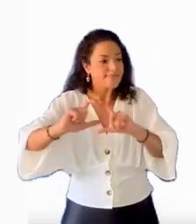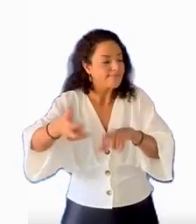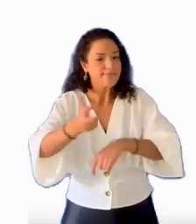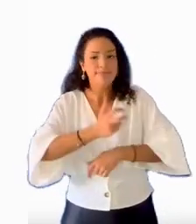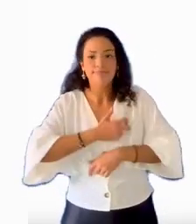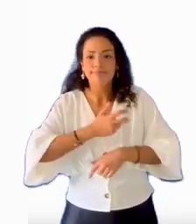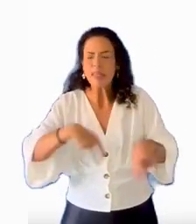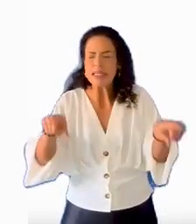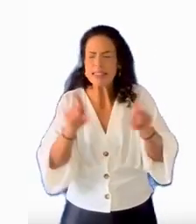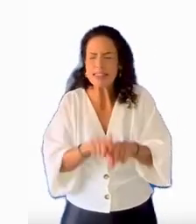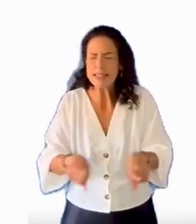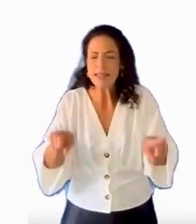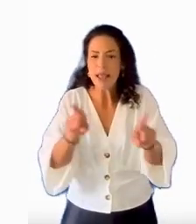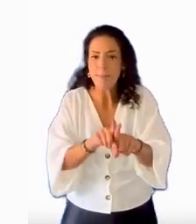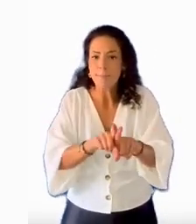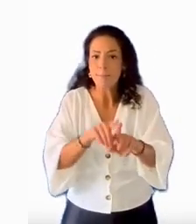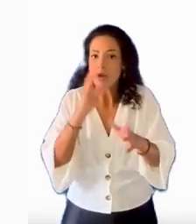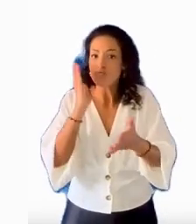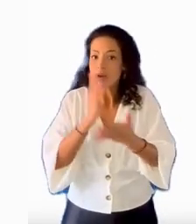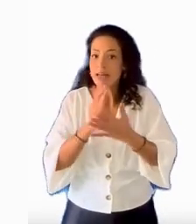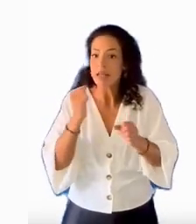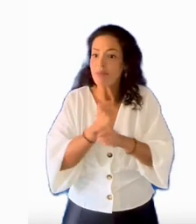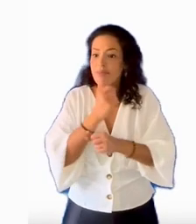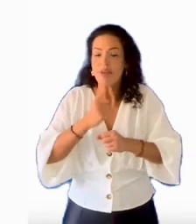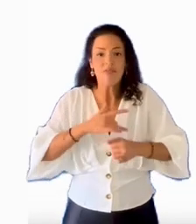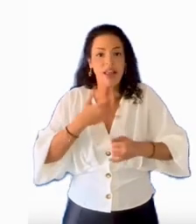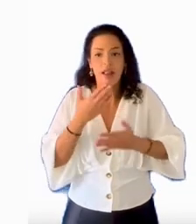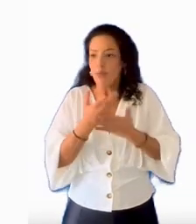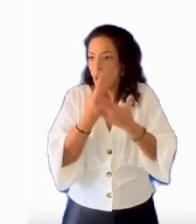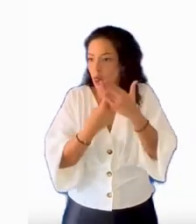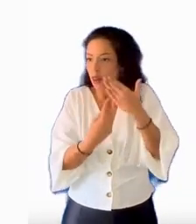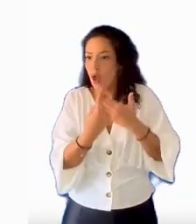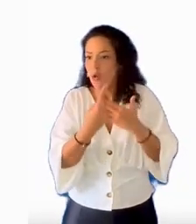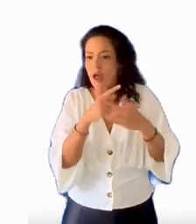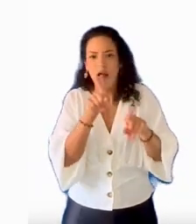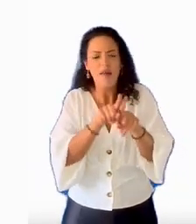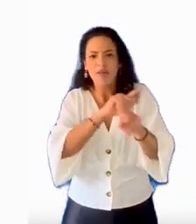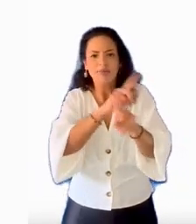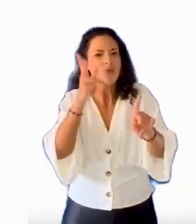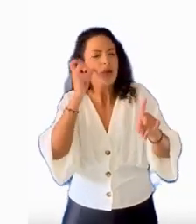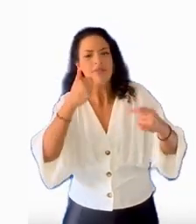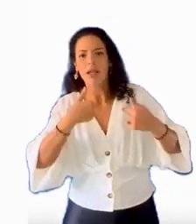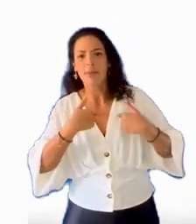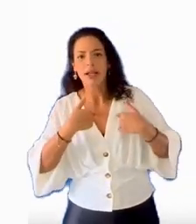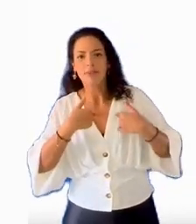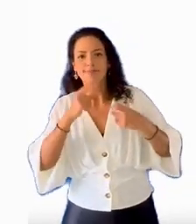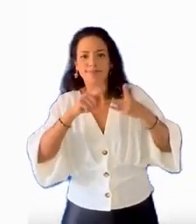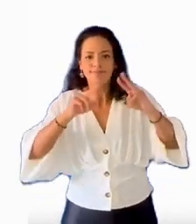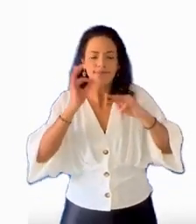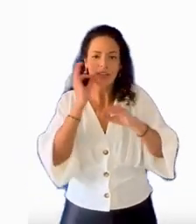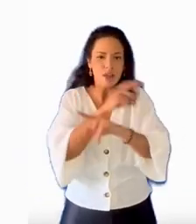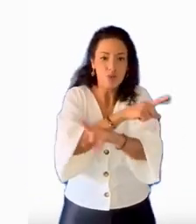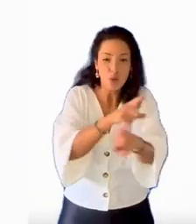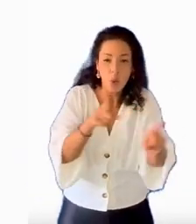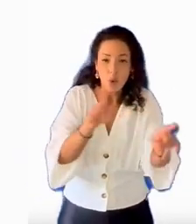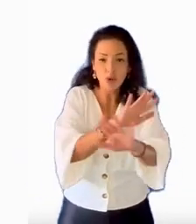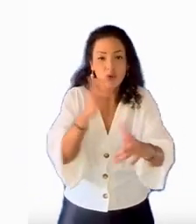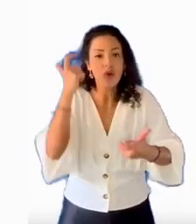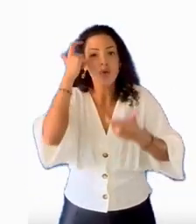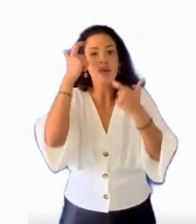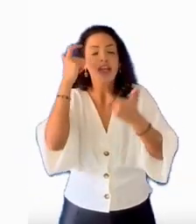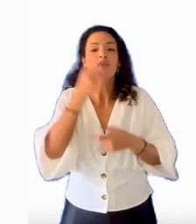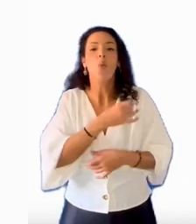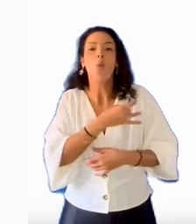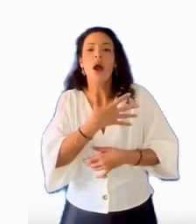size of my anxiety. Instead, it made me feel more alone and unheard. If I asked all of you to try really hard right now not to think of a